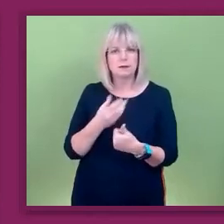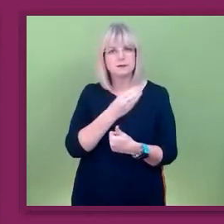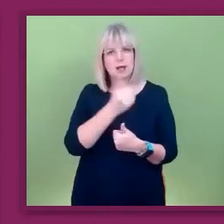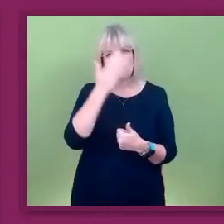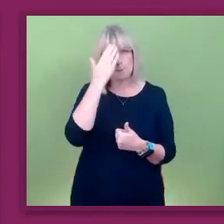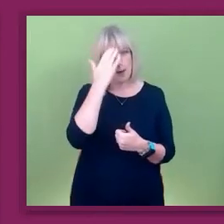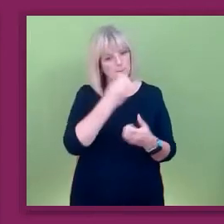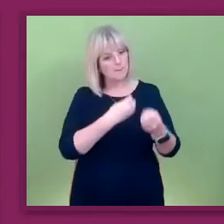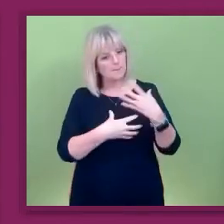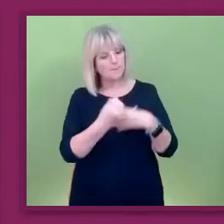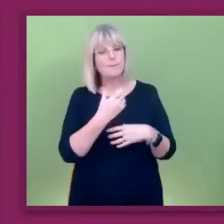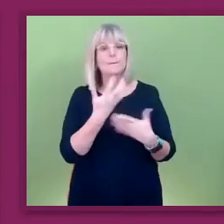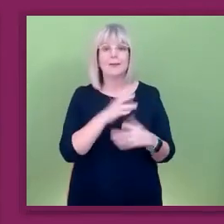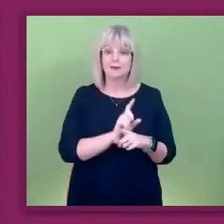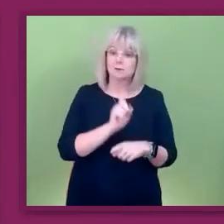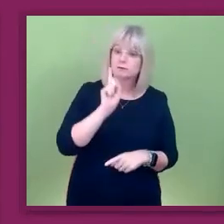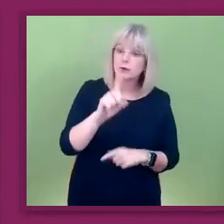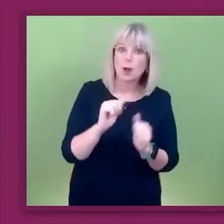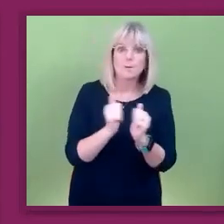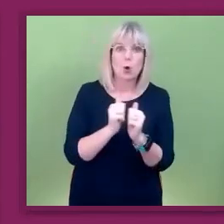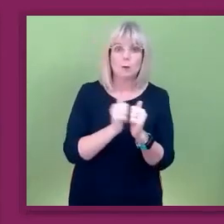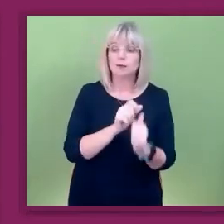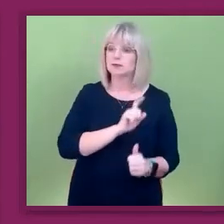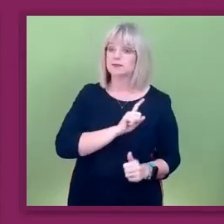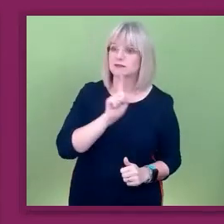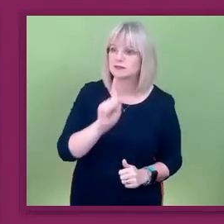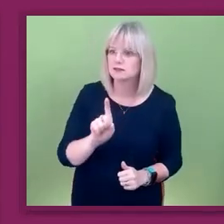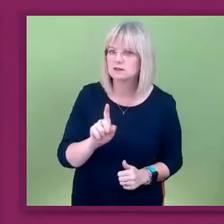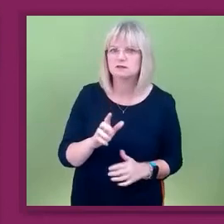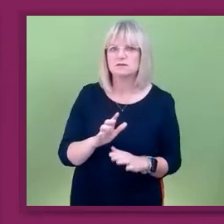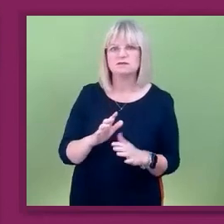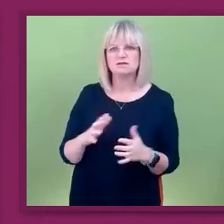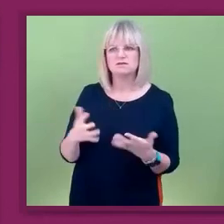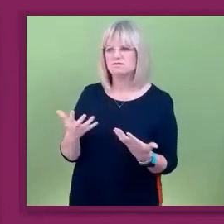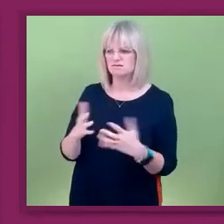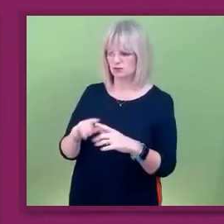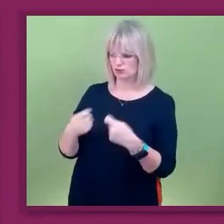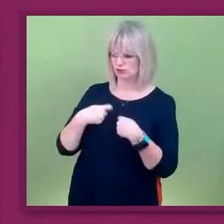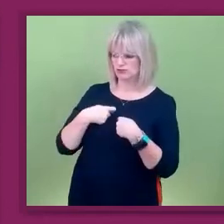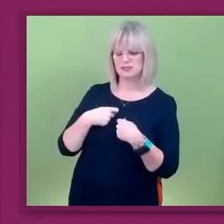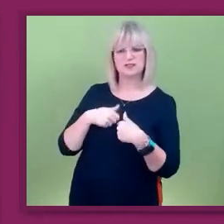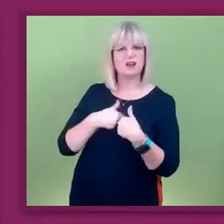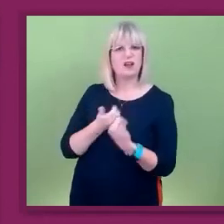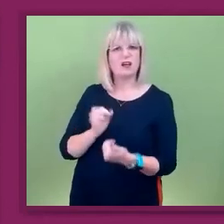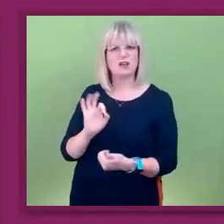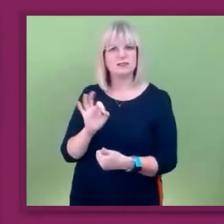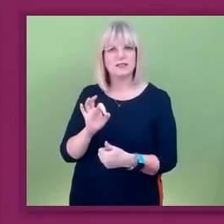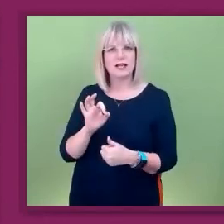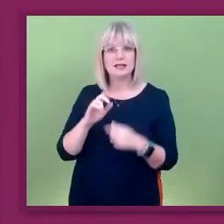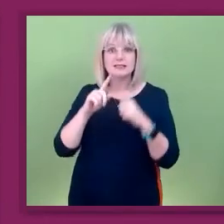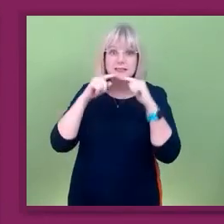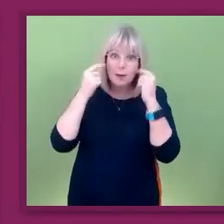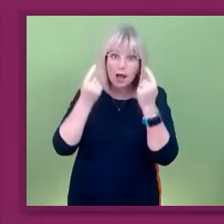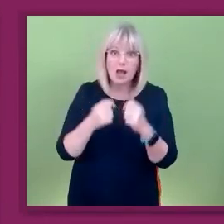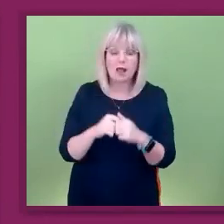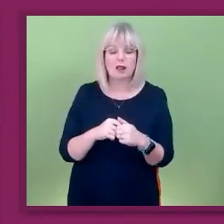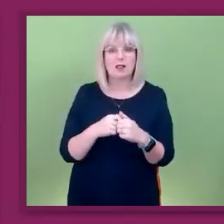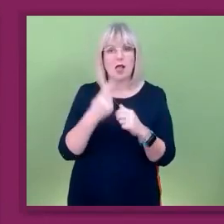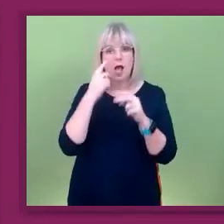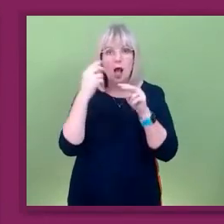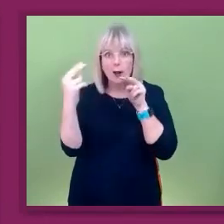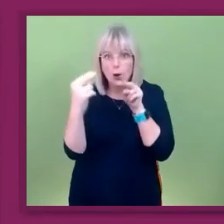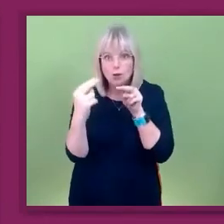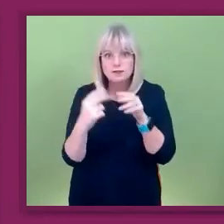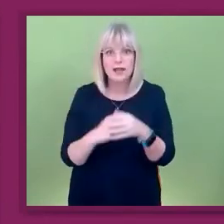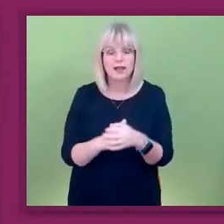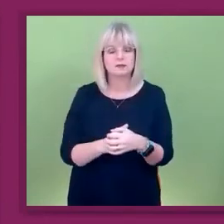just felt like they wasn't even treated with kindness, a smile, looking into their eyes, saying their first name,